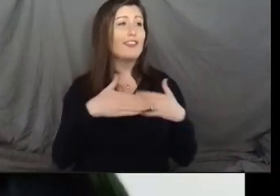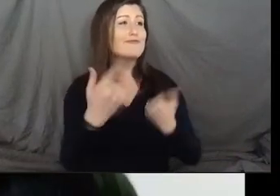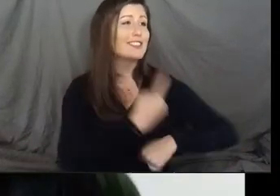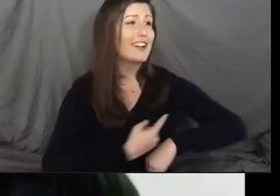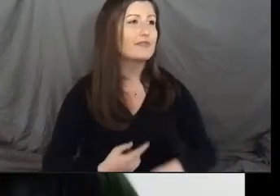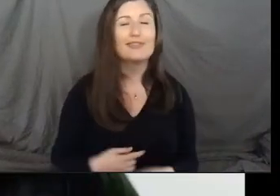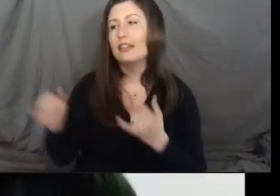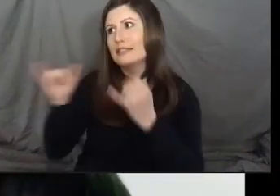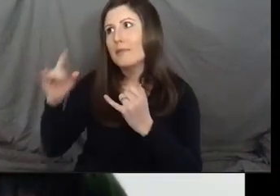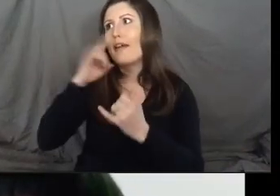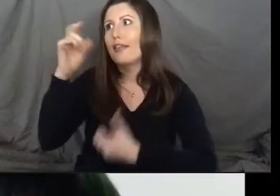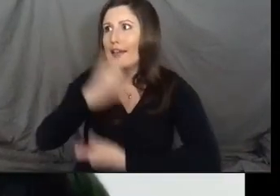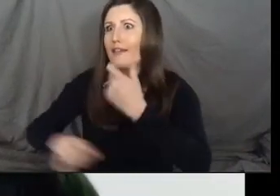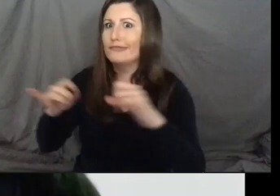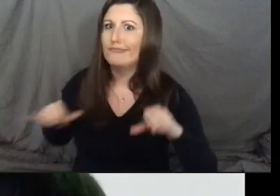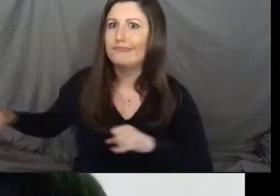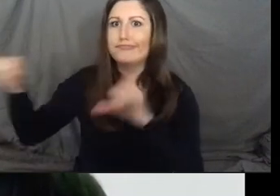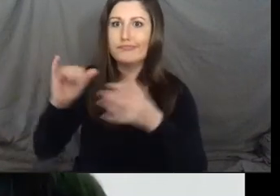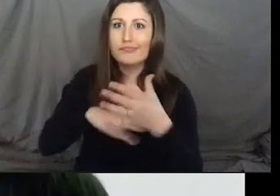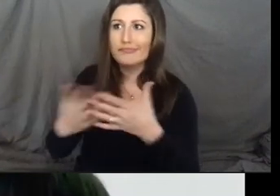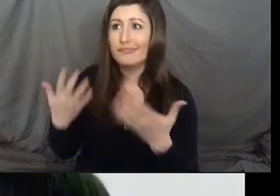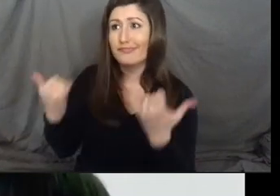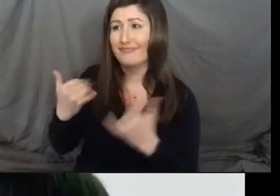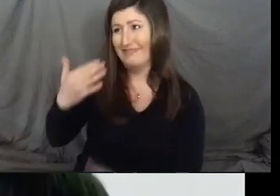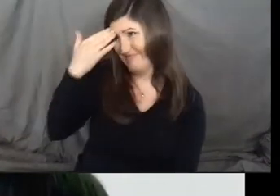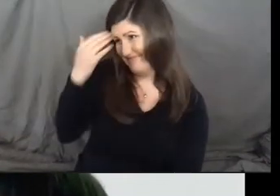have similar schedules though, you know? Yeah.